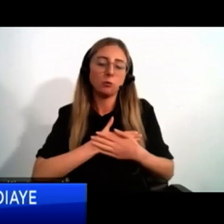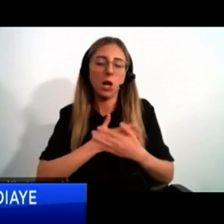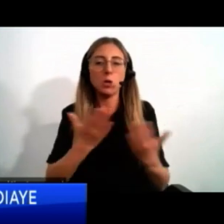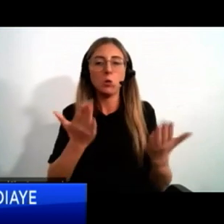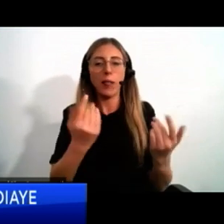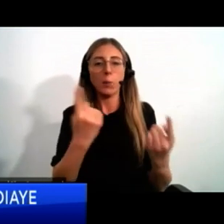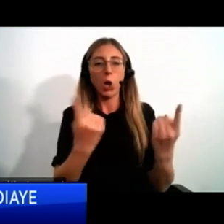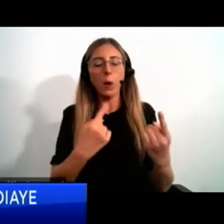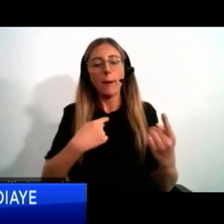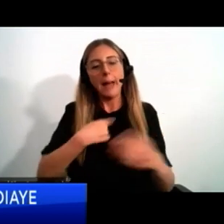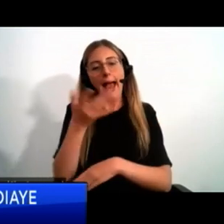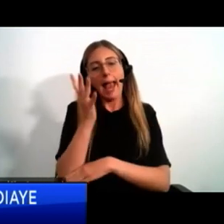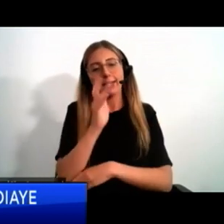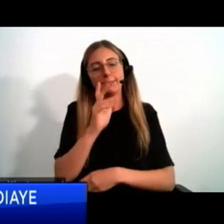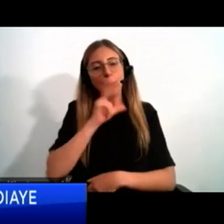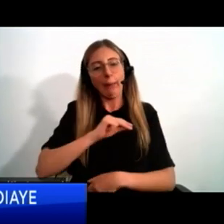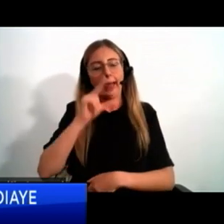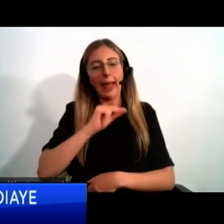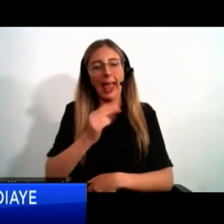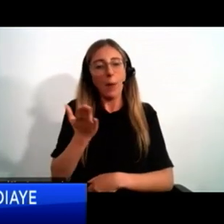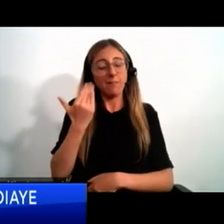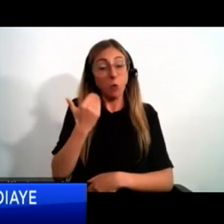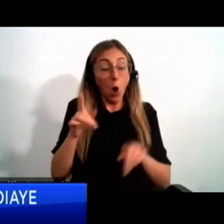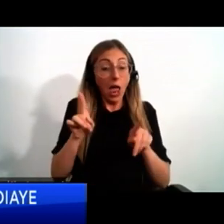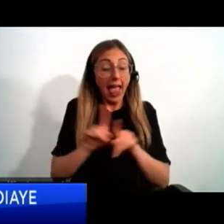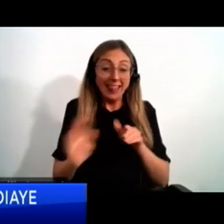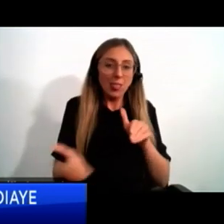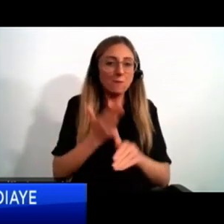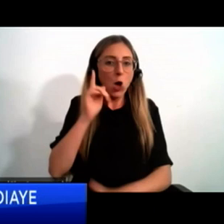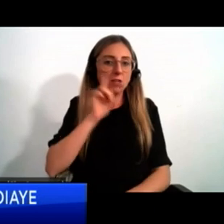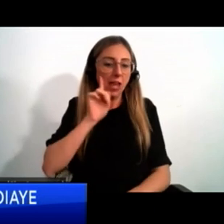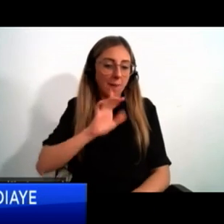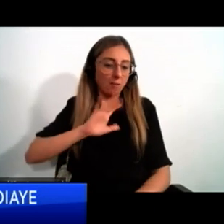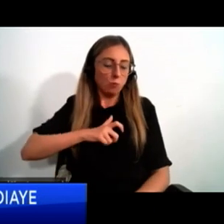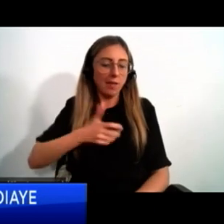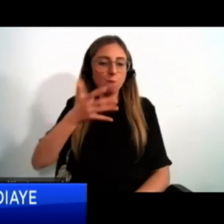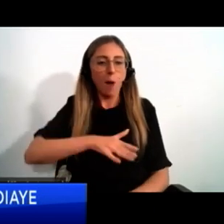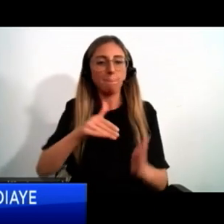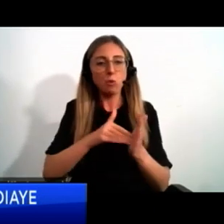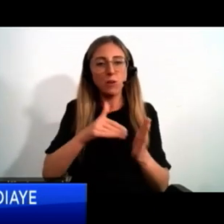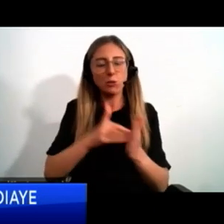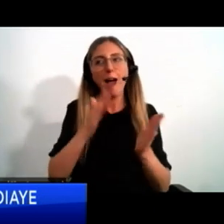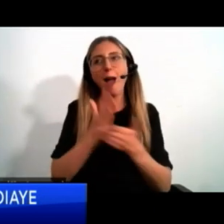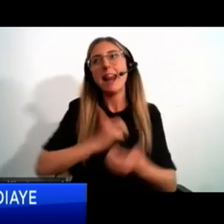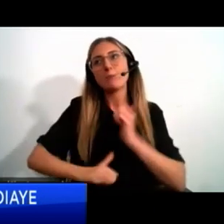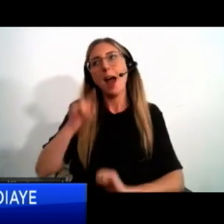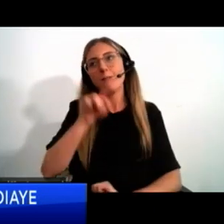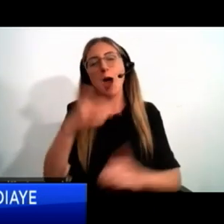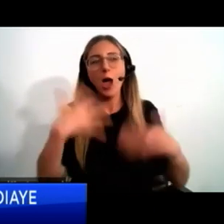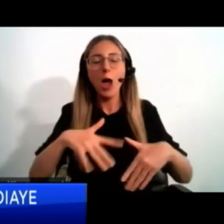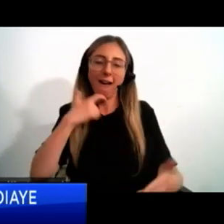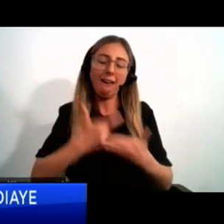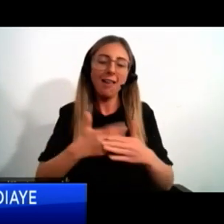to welcome our keynote speaker today, the former and first female president of Mauritius. I'm very proud of her for that too.